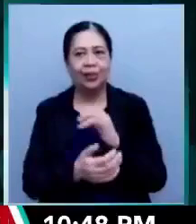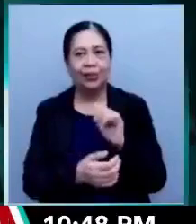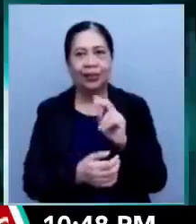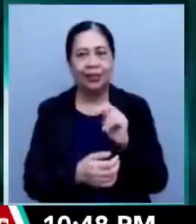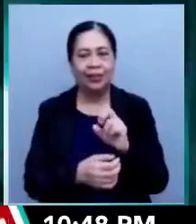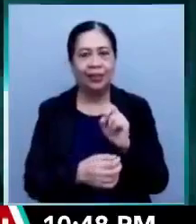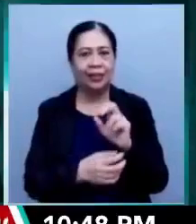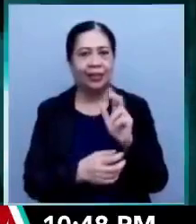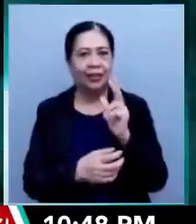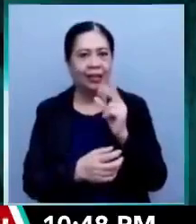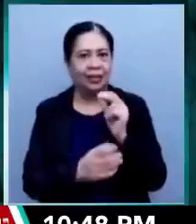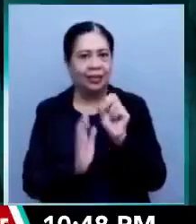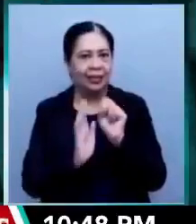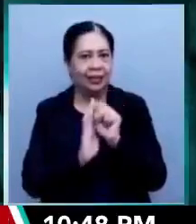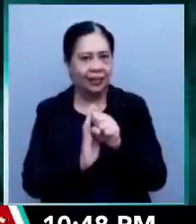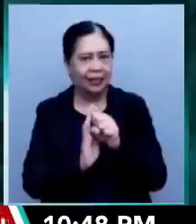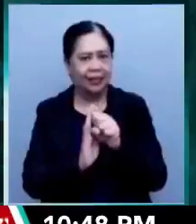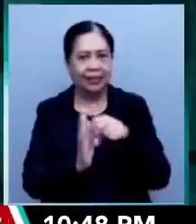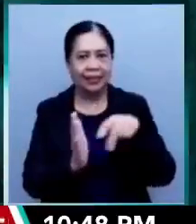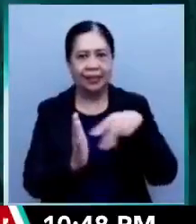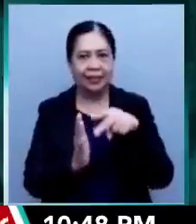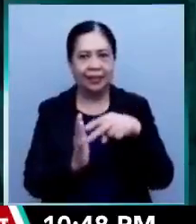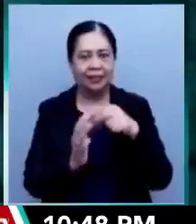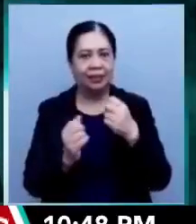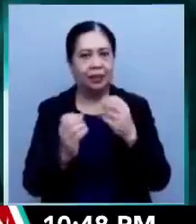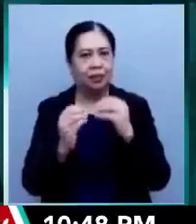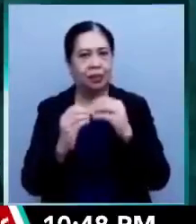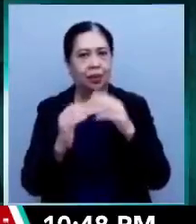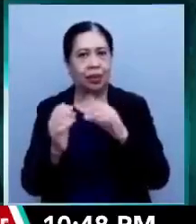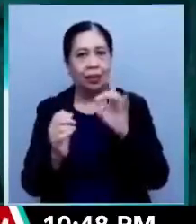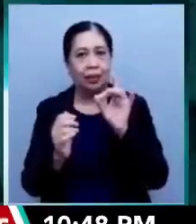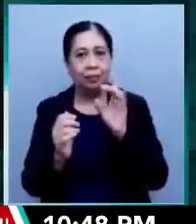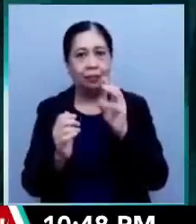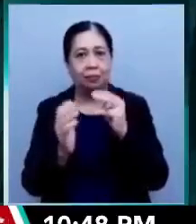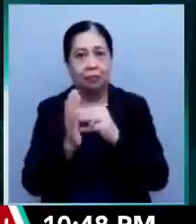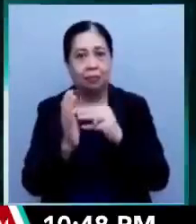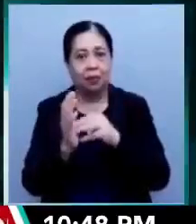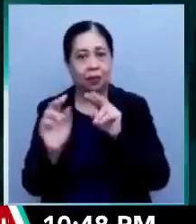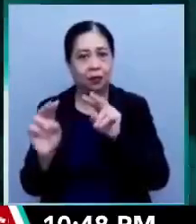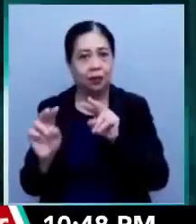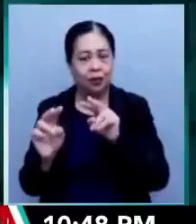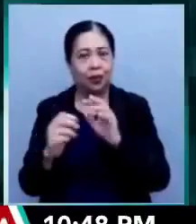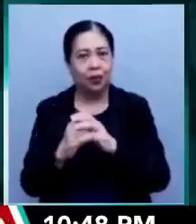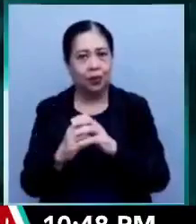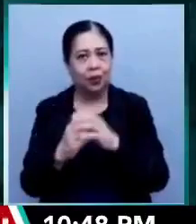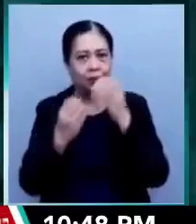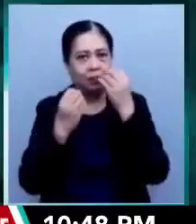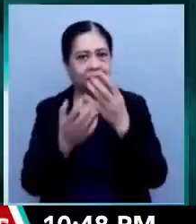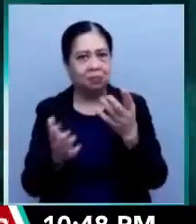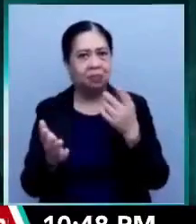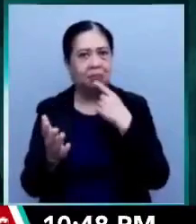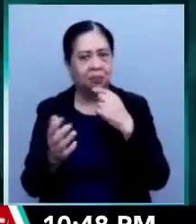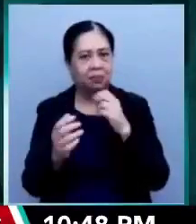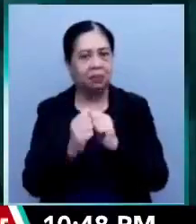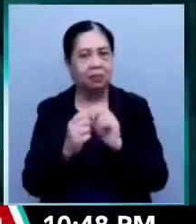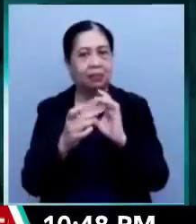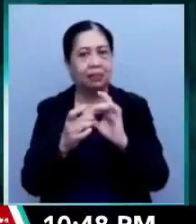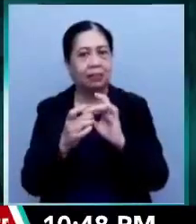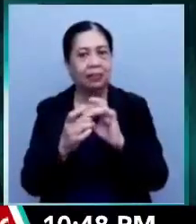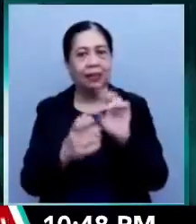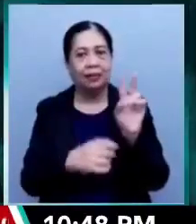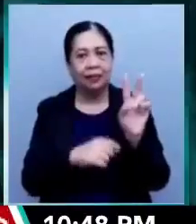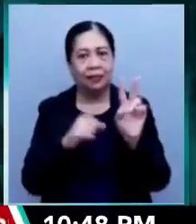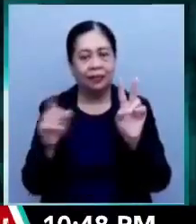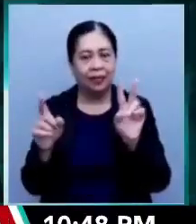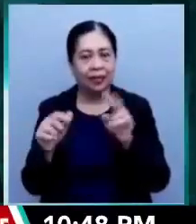30-second dance video, umani na ng more than 18 million views. Noon na nang napaulat na makaka-collab ni V, ang handler